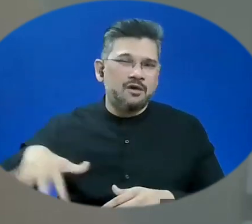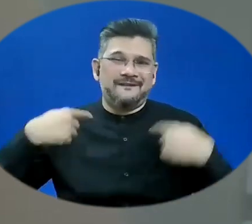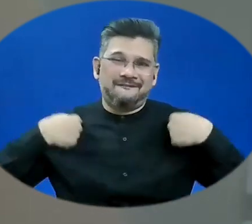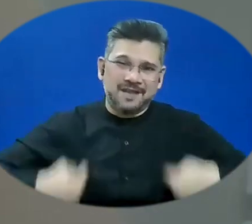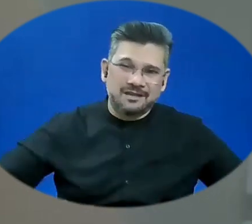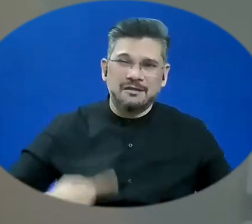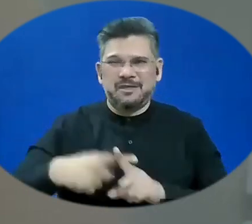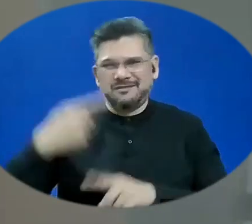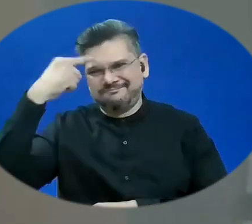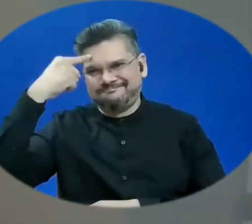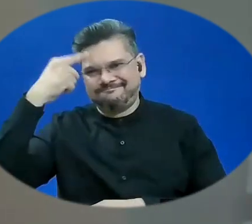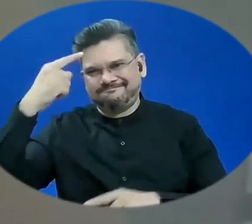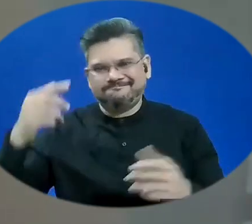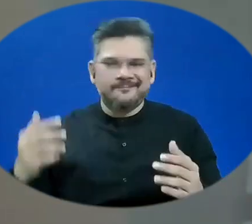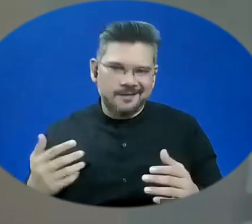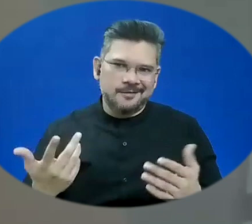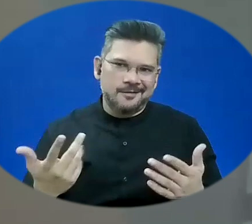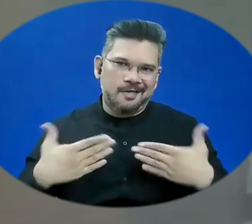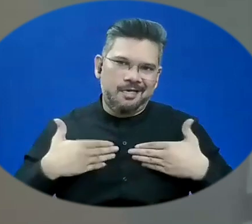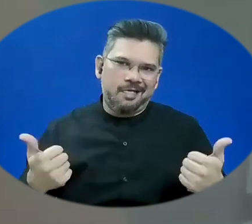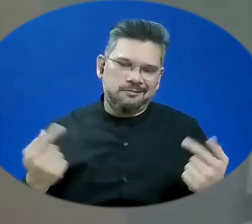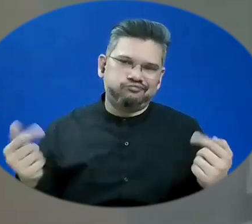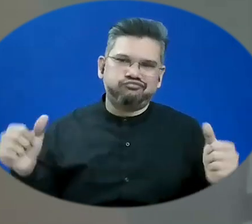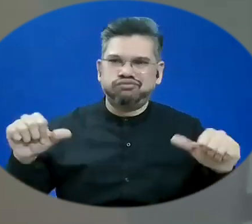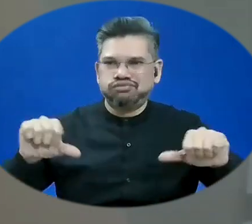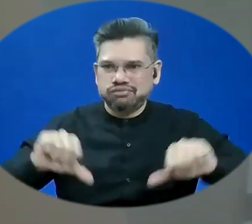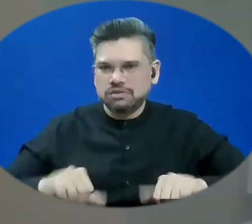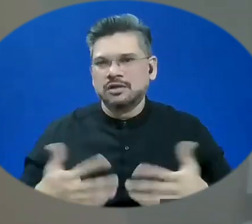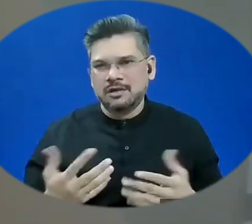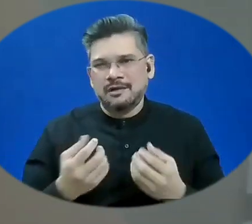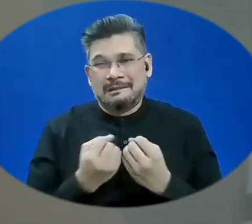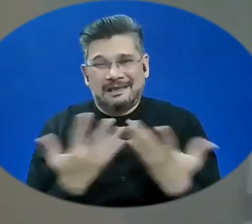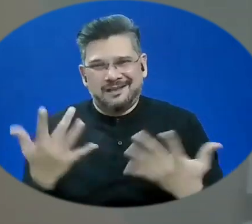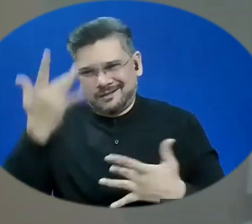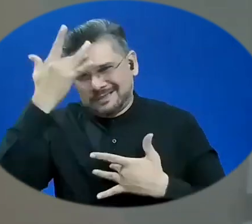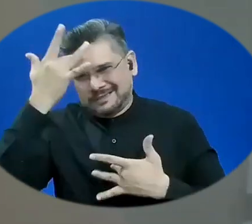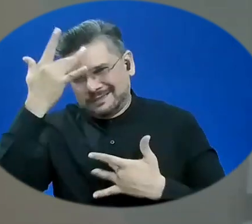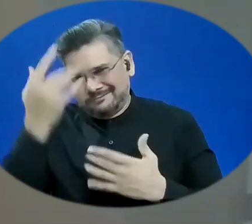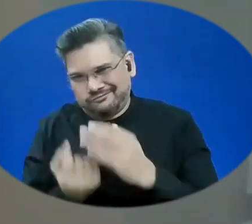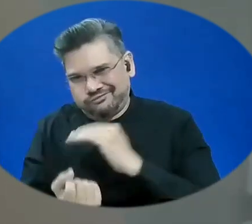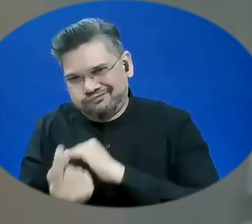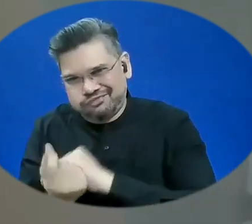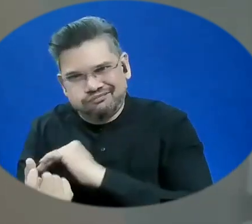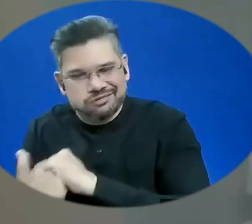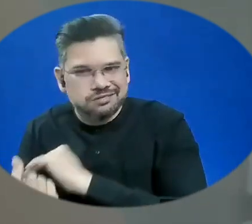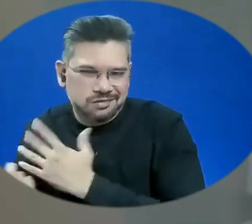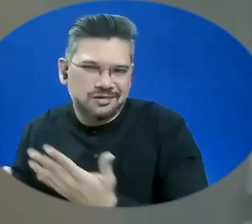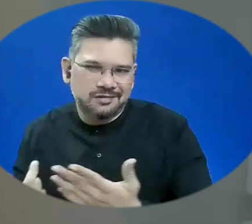increased risk of a number of diseases and in general to poor health, especially when it's related to full-time